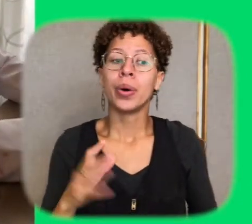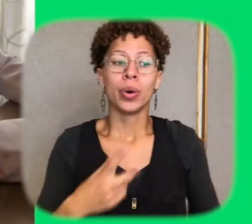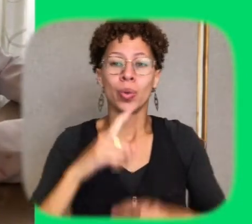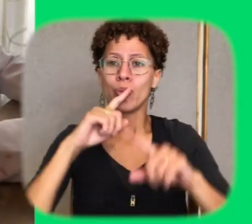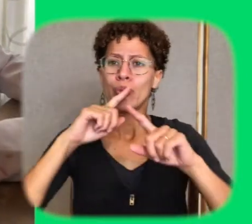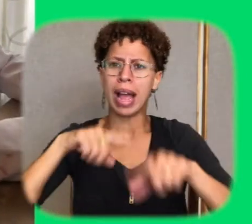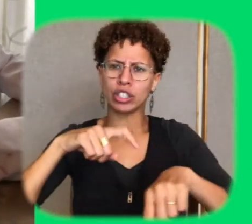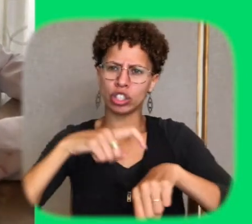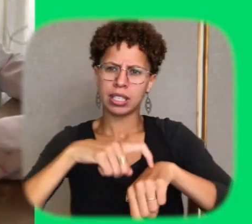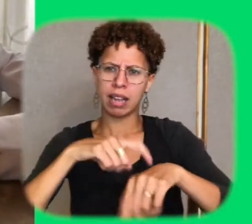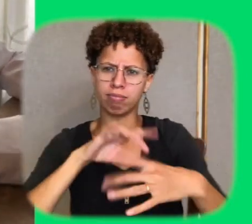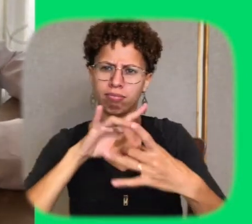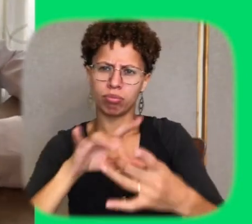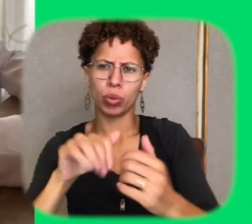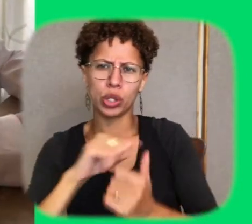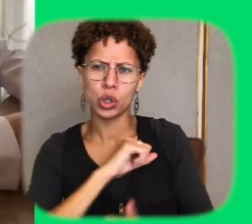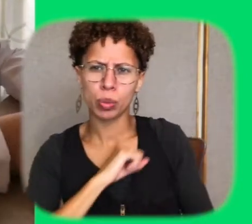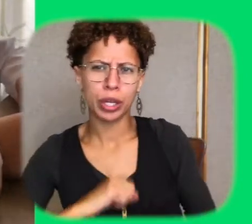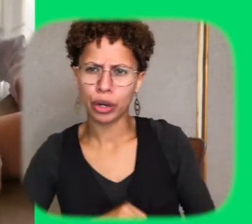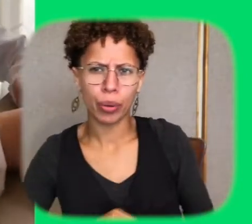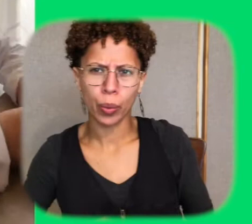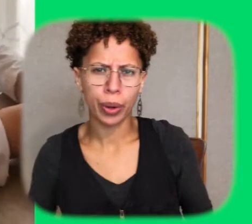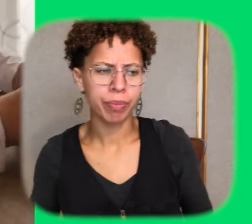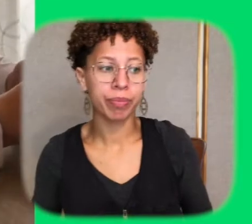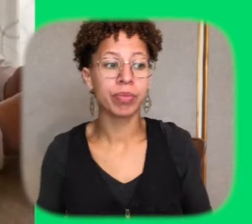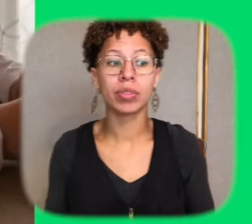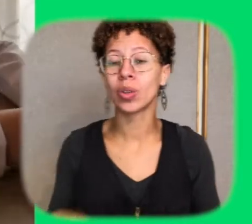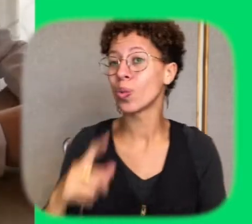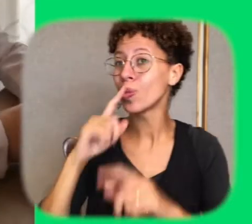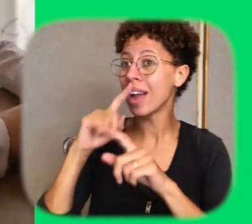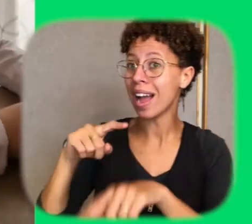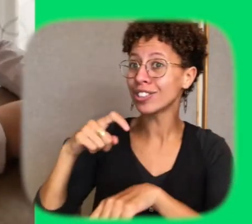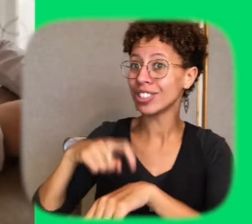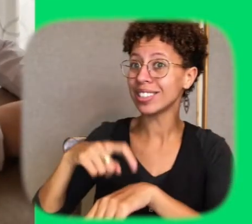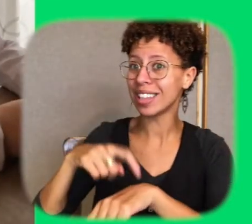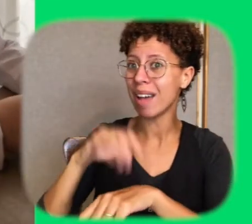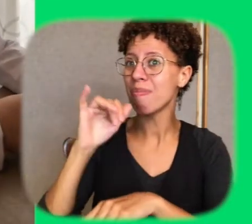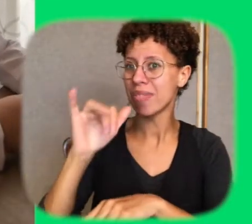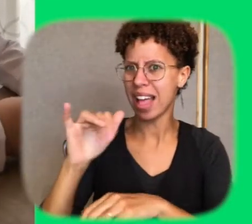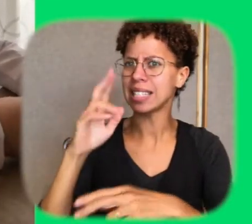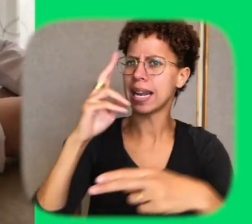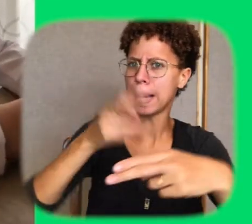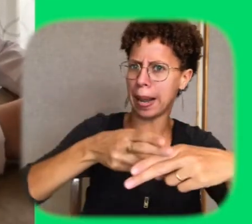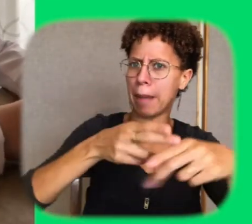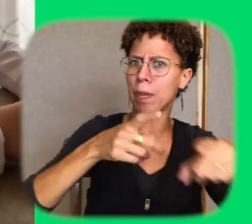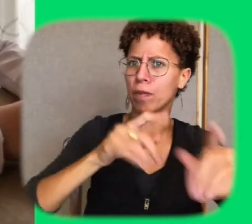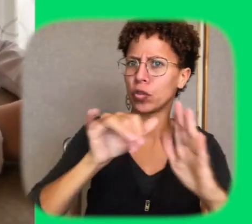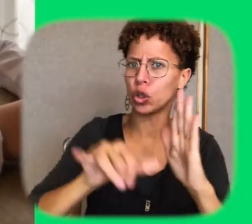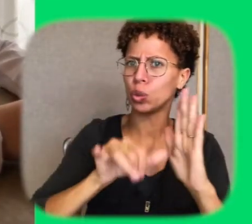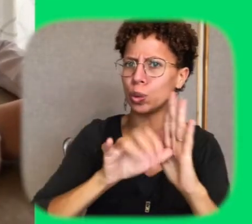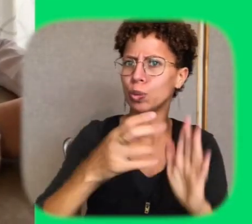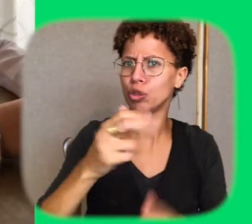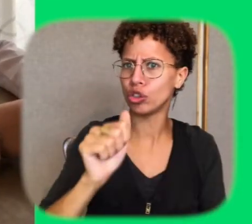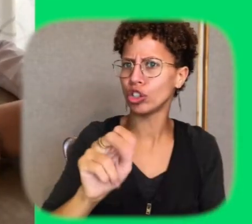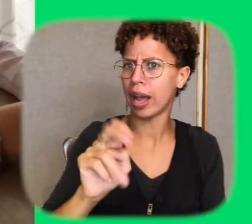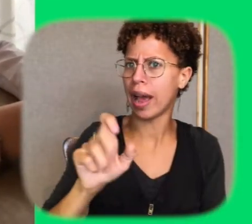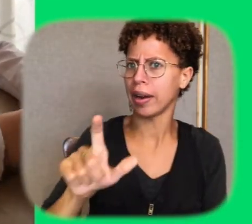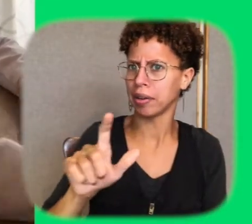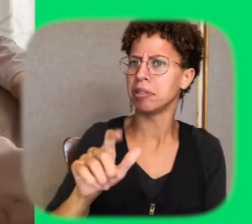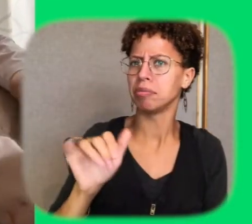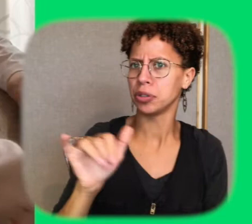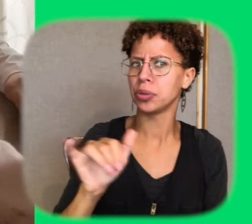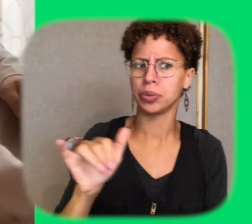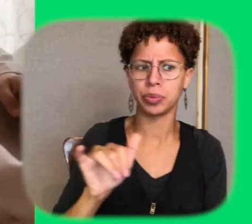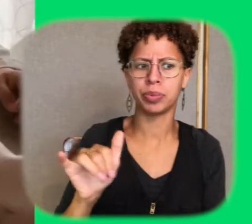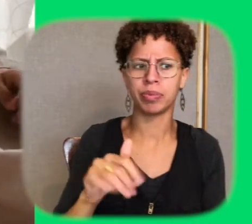time is actually a YouTube channel thingy name. Is it? Yeah. And what do they talk about? Yeah, they react to videos.